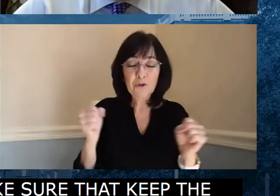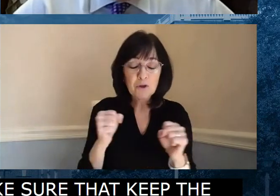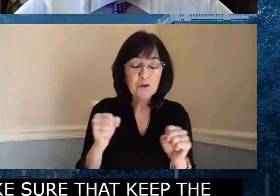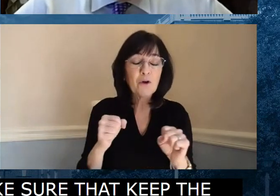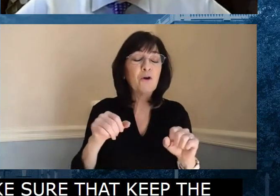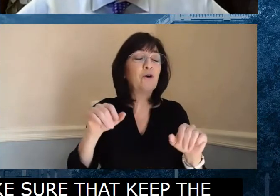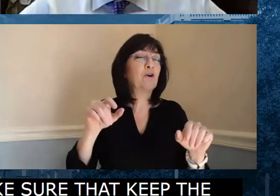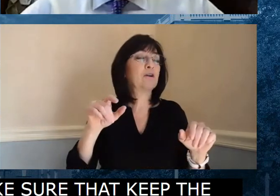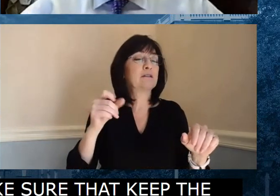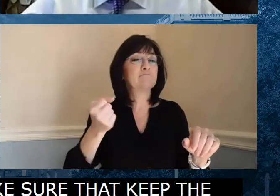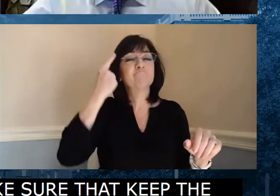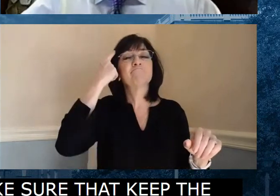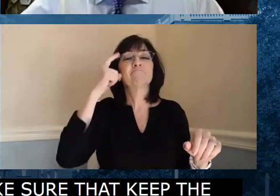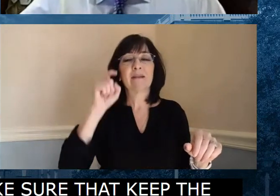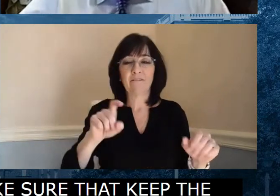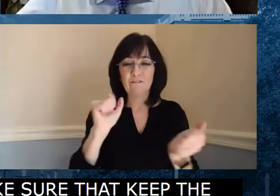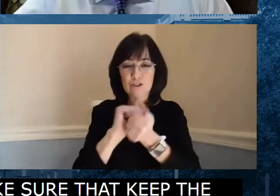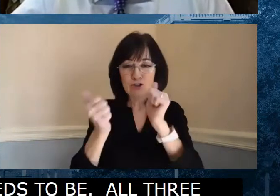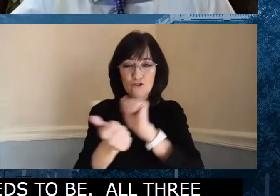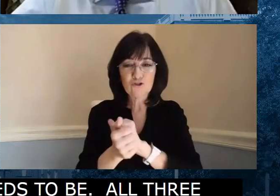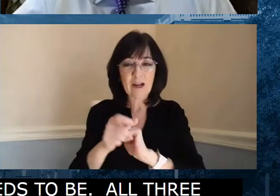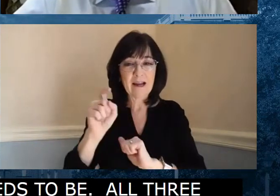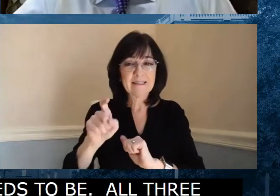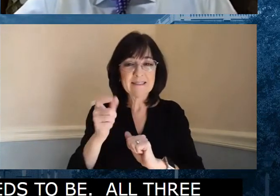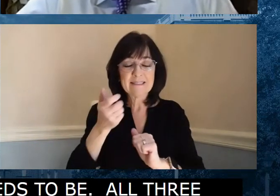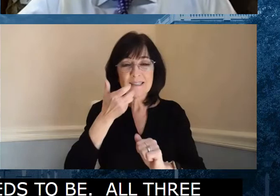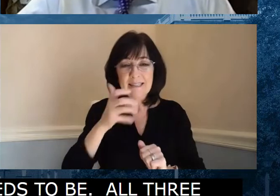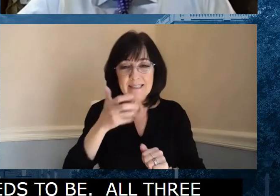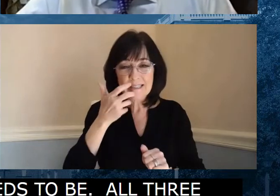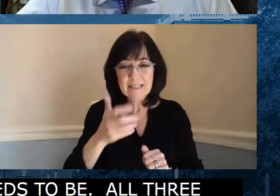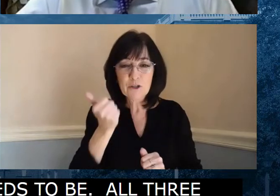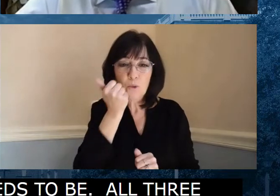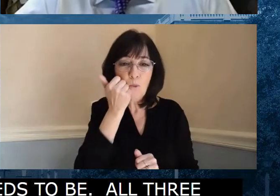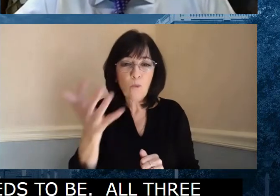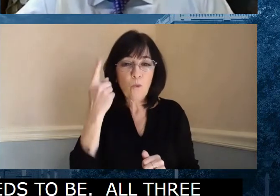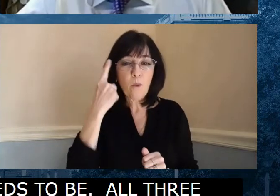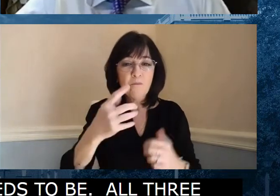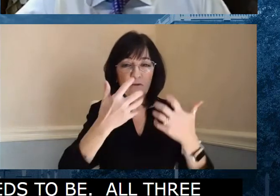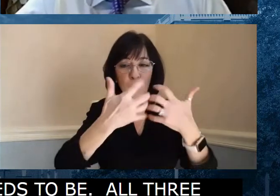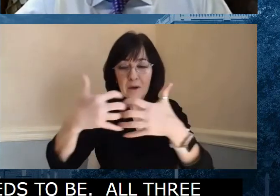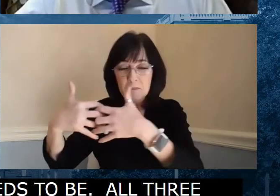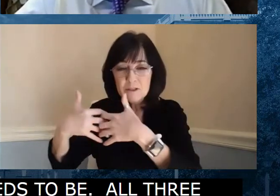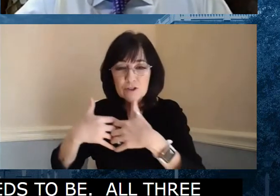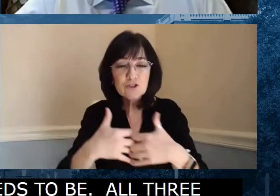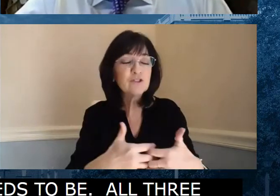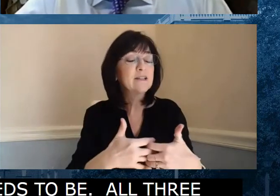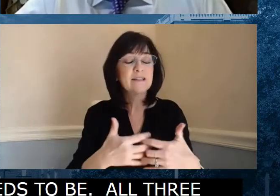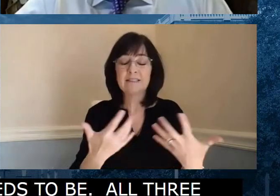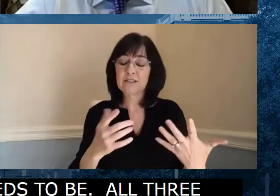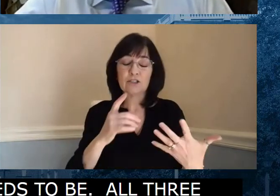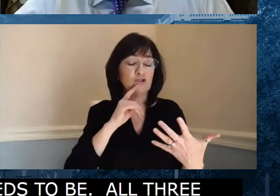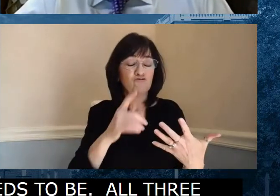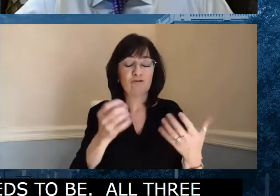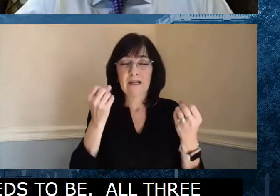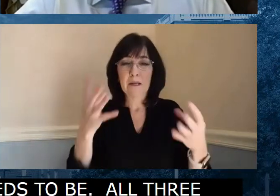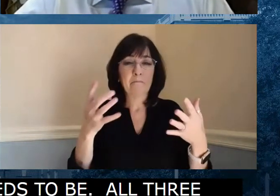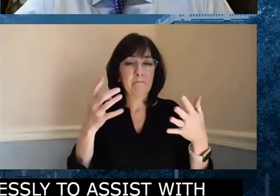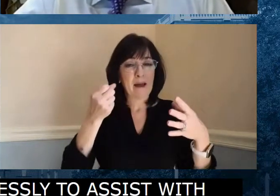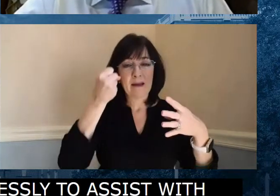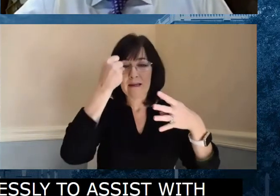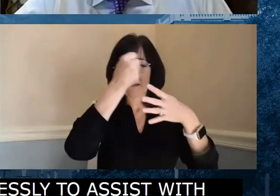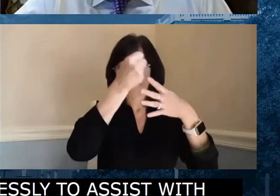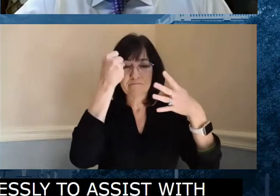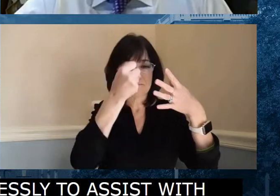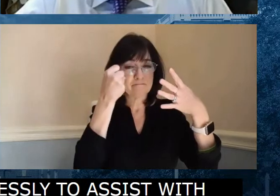the vaccinations, St. Francis EMS, which has provided the ambulance on site, and others. I'm sure we're missing people on this list. And last but not